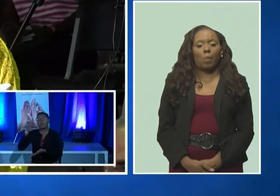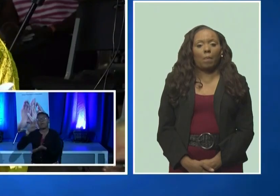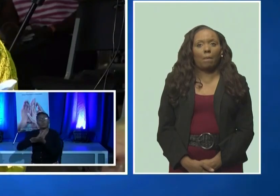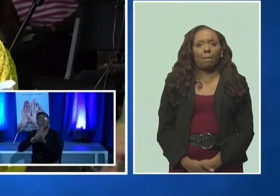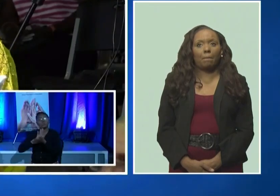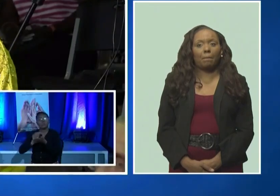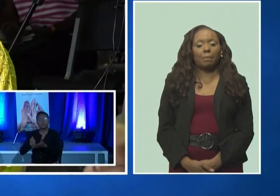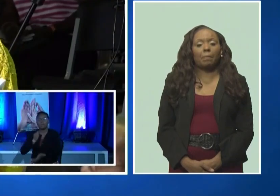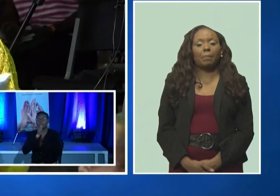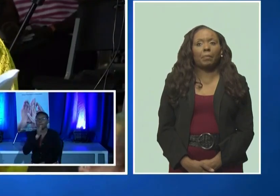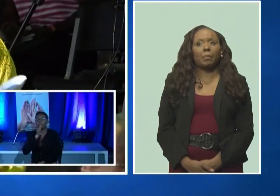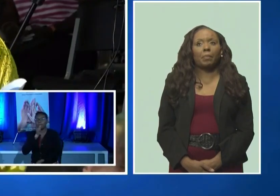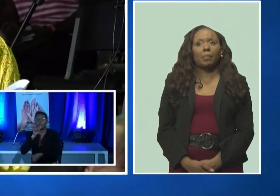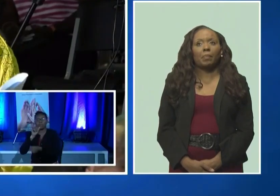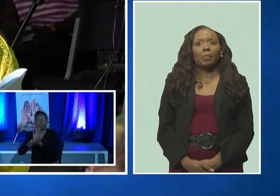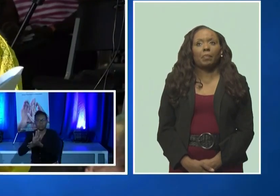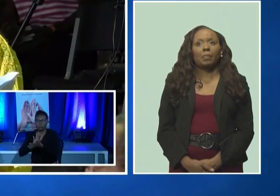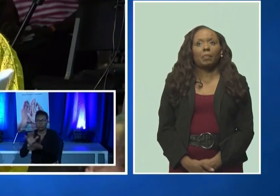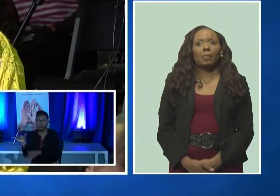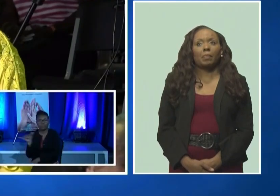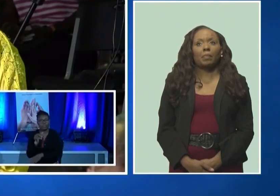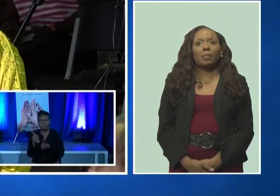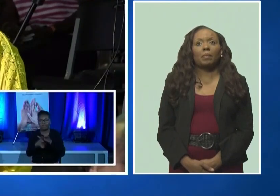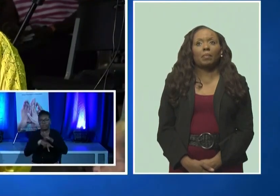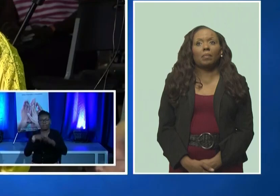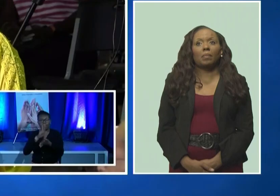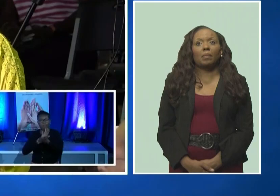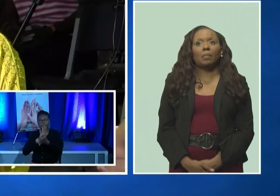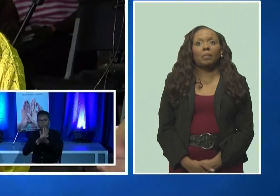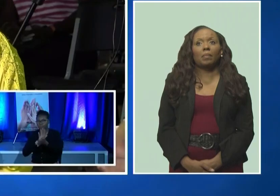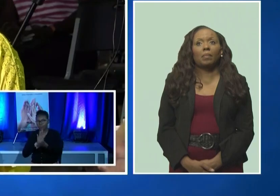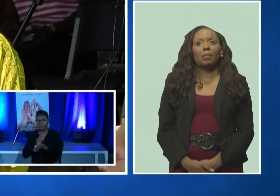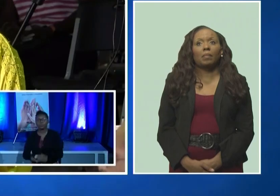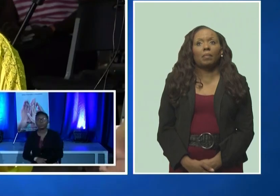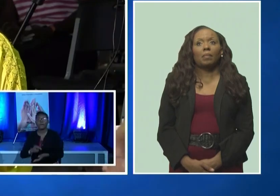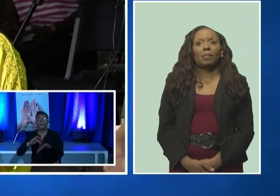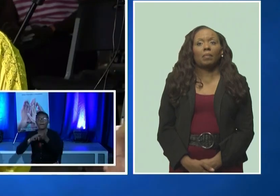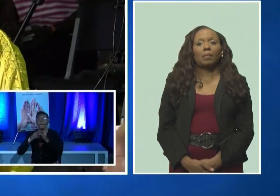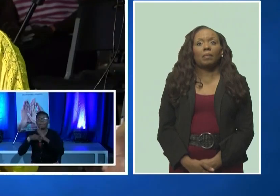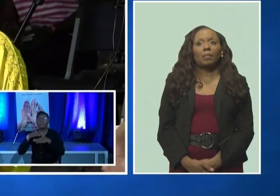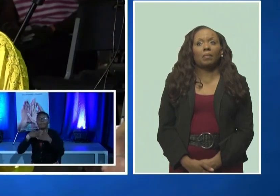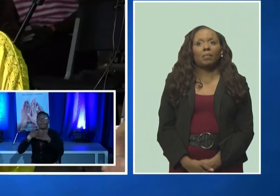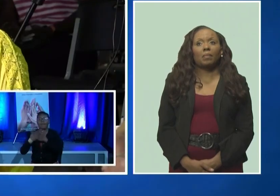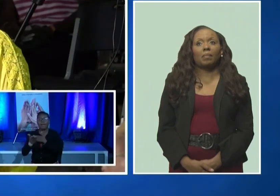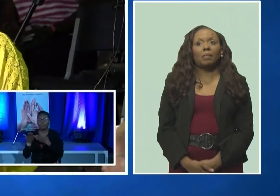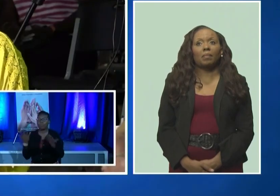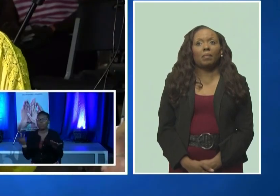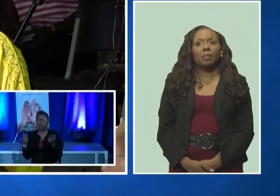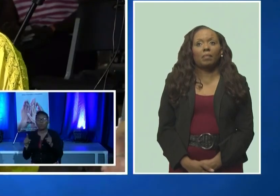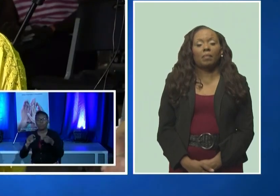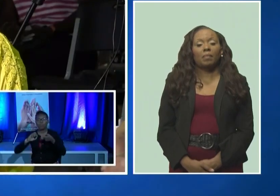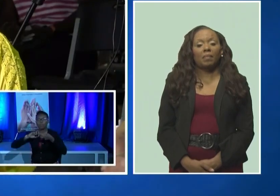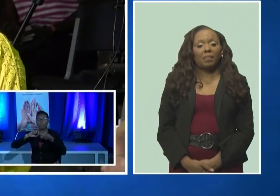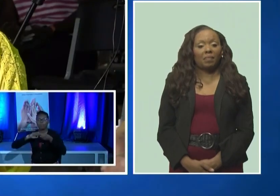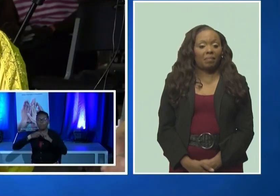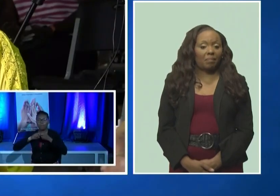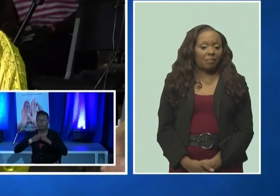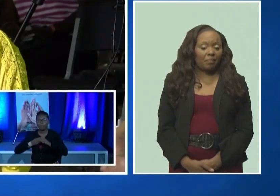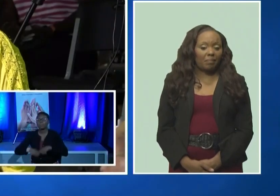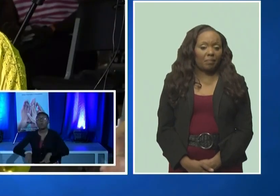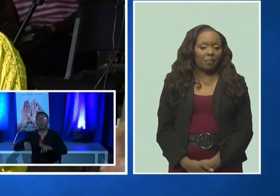same way that there is for primary schools, and you'll end up, unfortunately, damaging all the